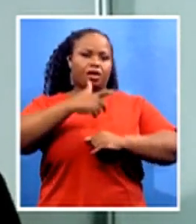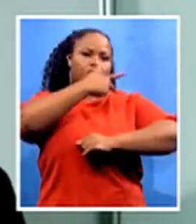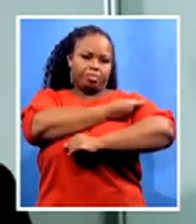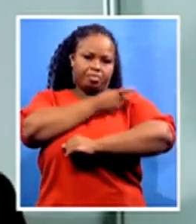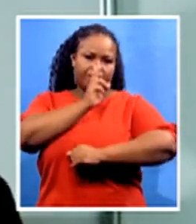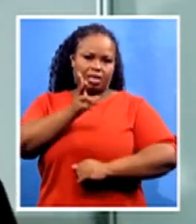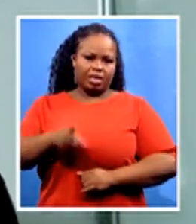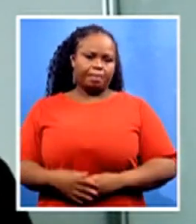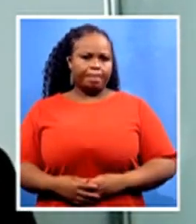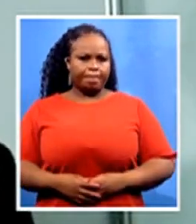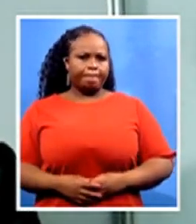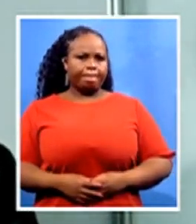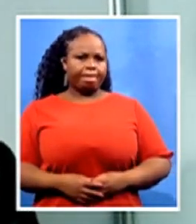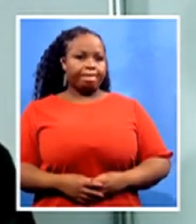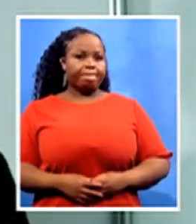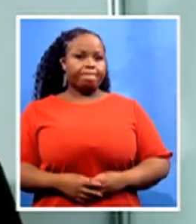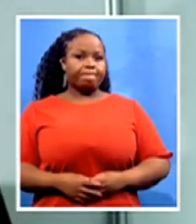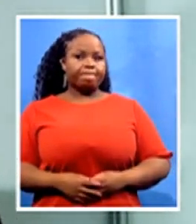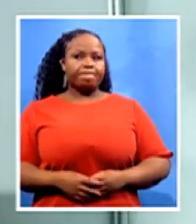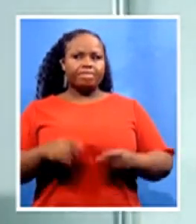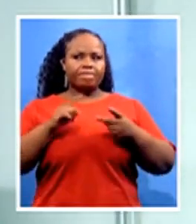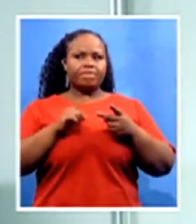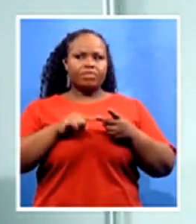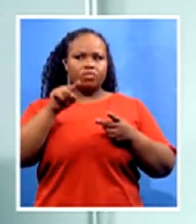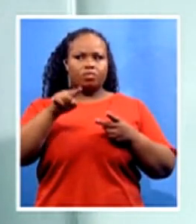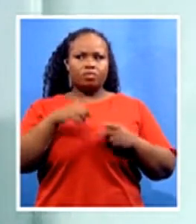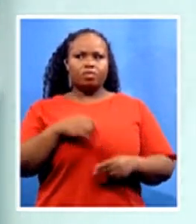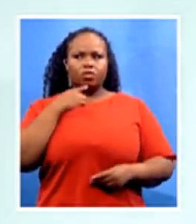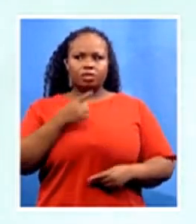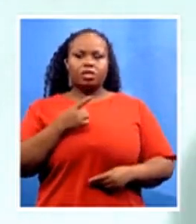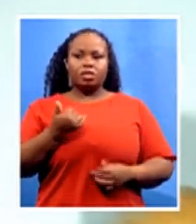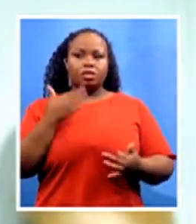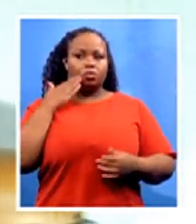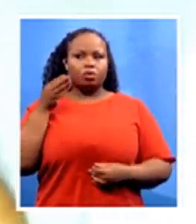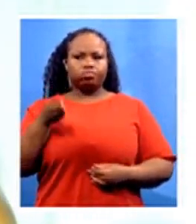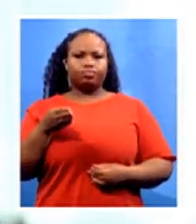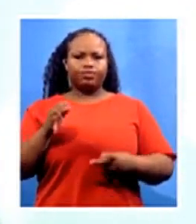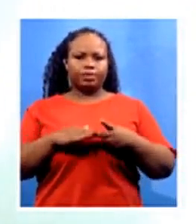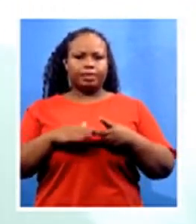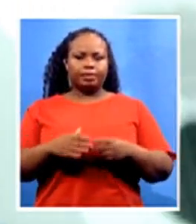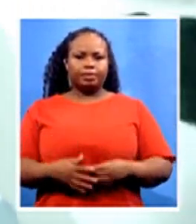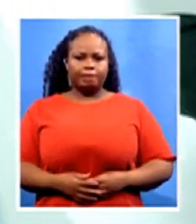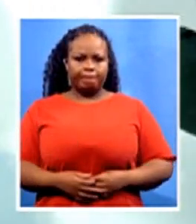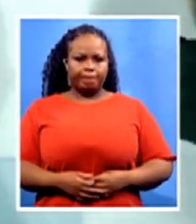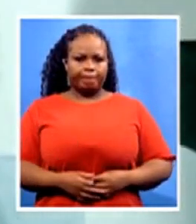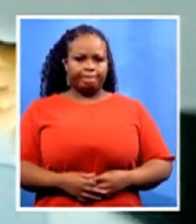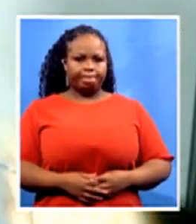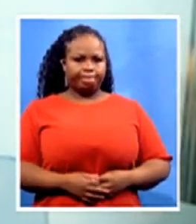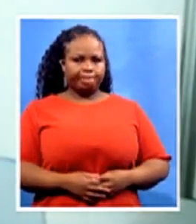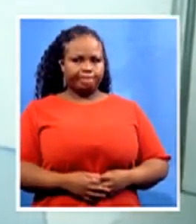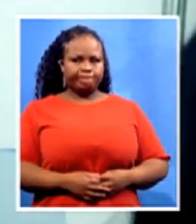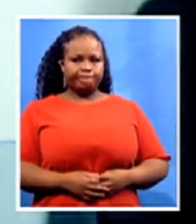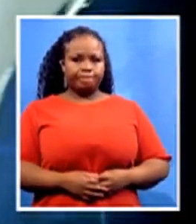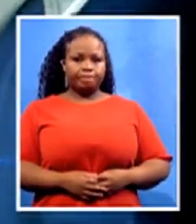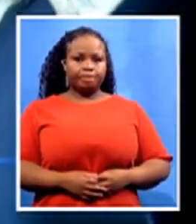message that will come on to say when they'll come and do a booster dose. So this is where we were very pleased that we've